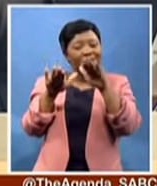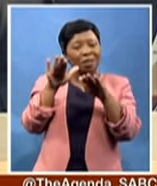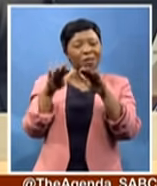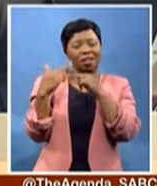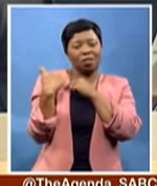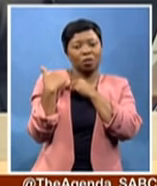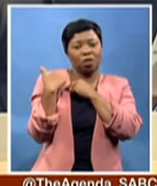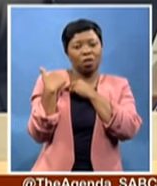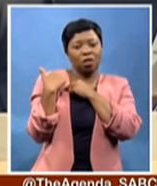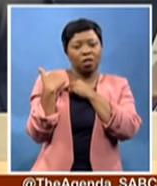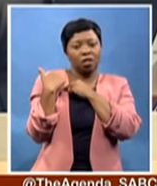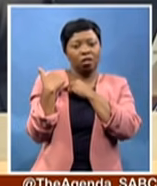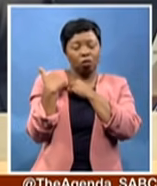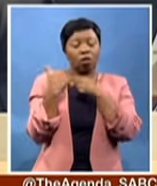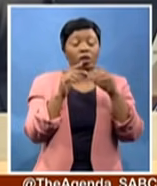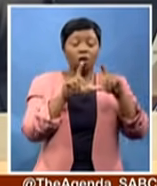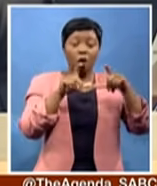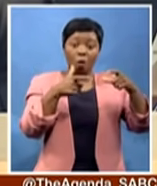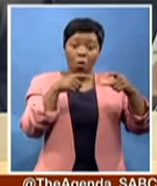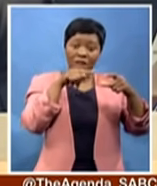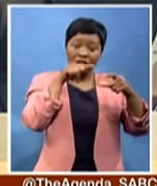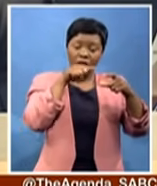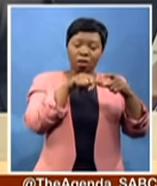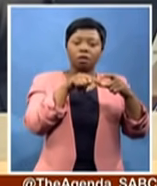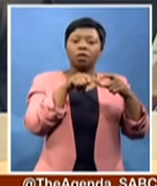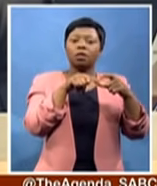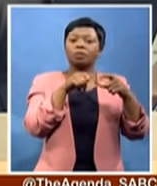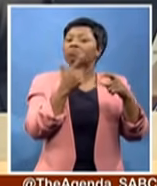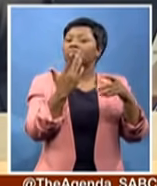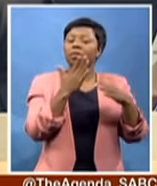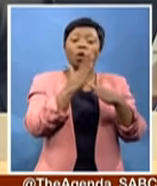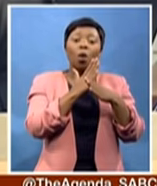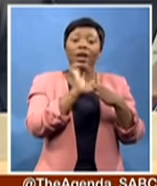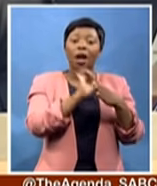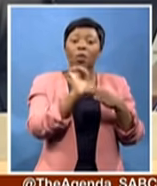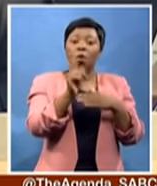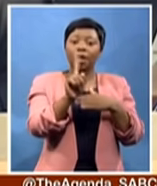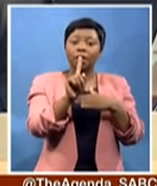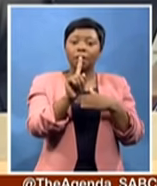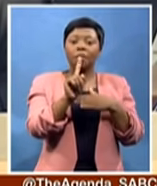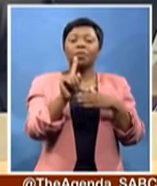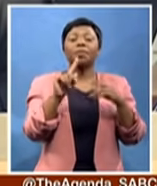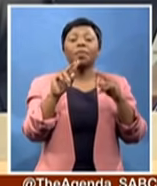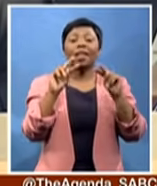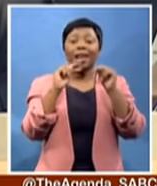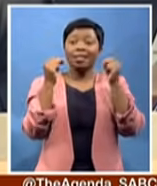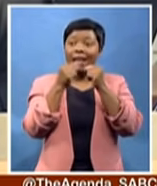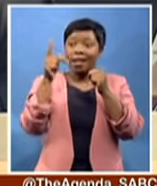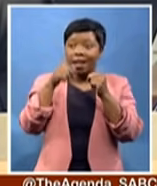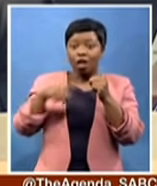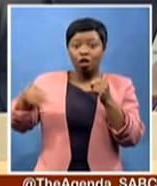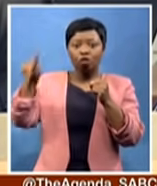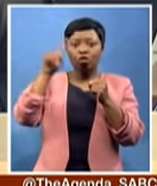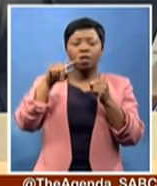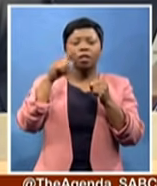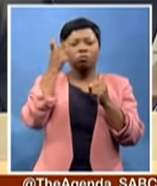the instrument through which we seek, as a nation, to understand the nature and extent of